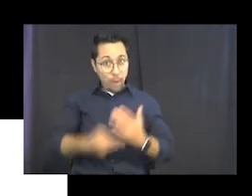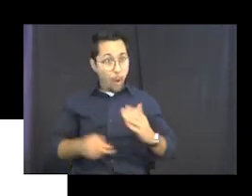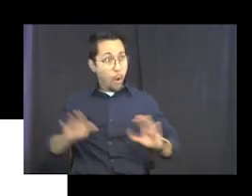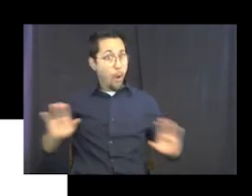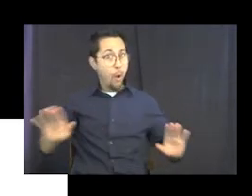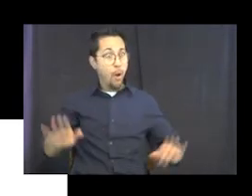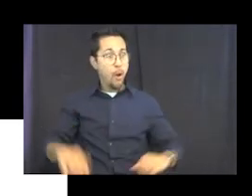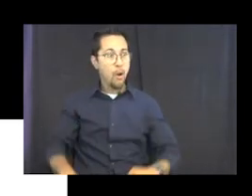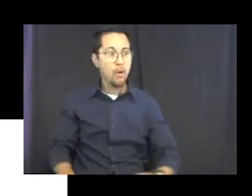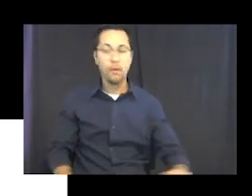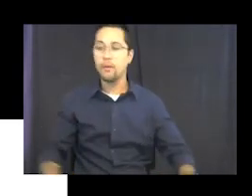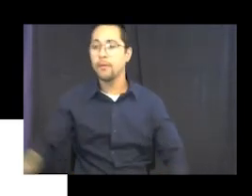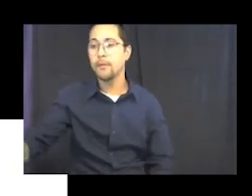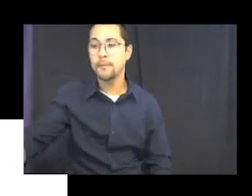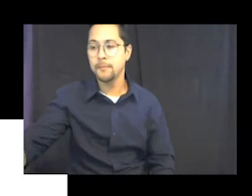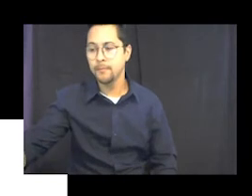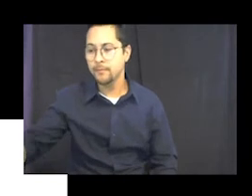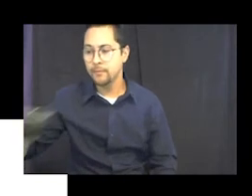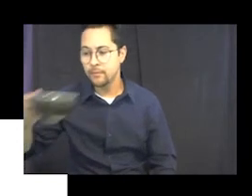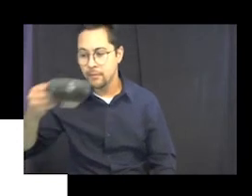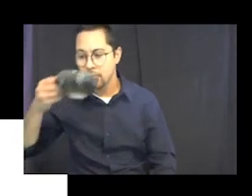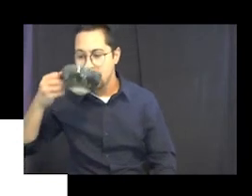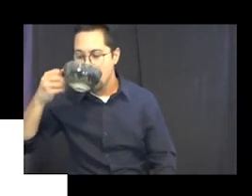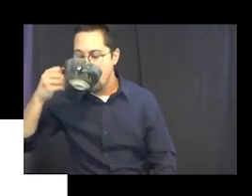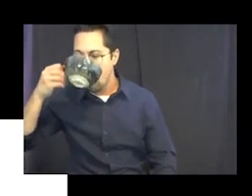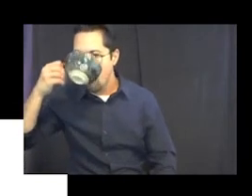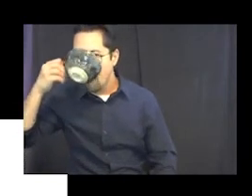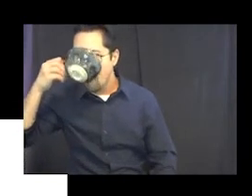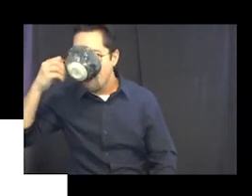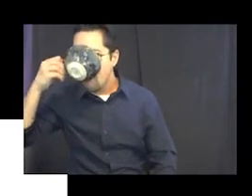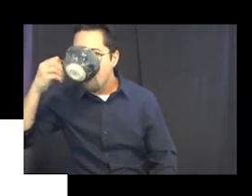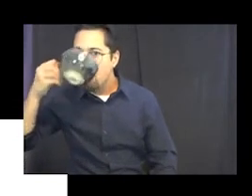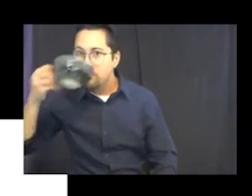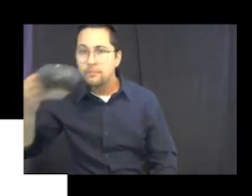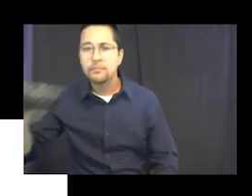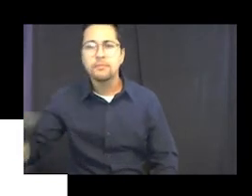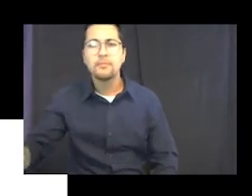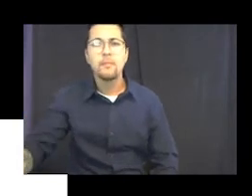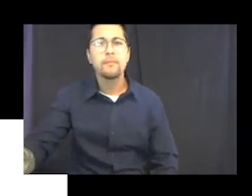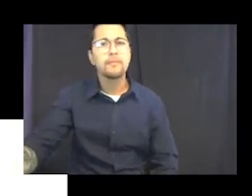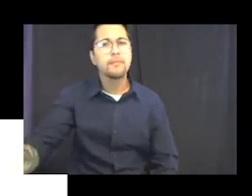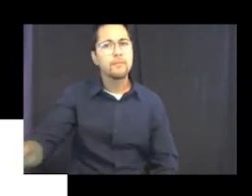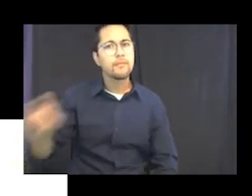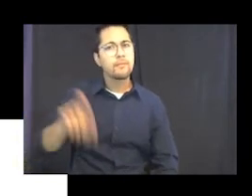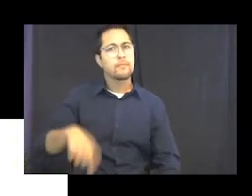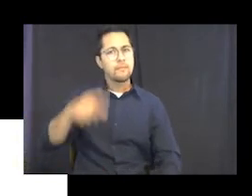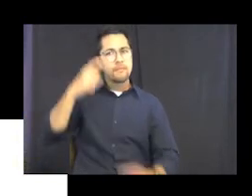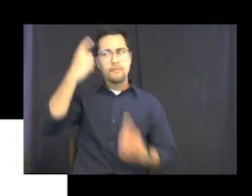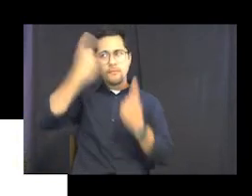it and still be an active and productive